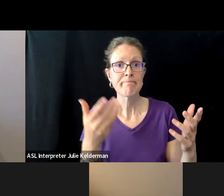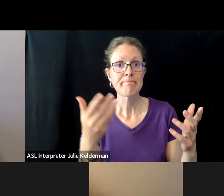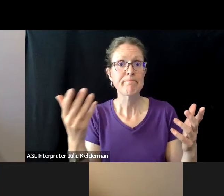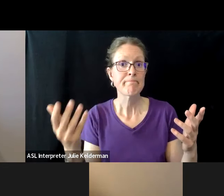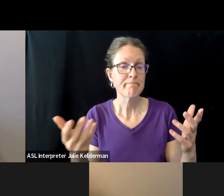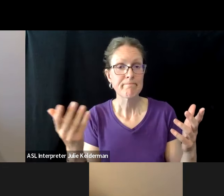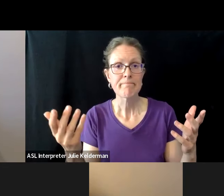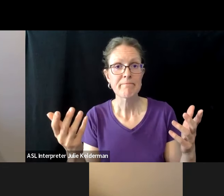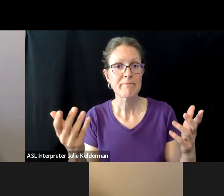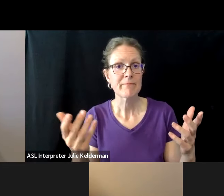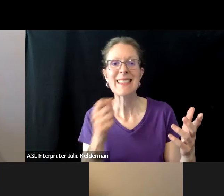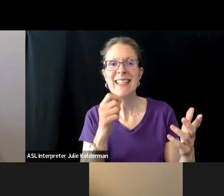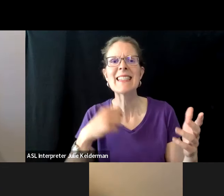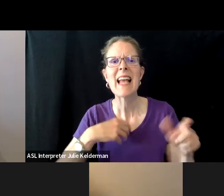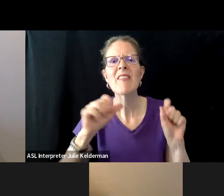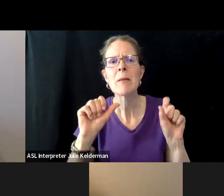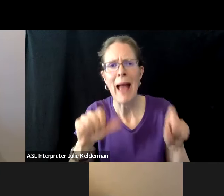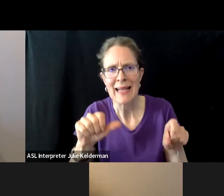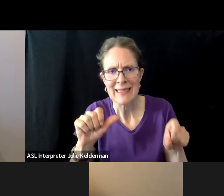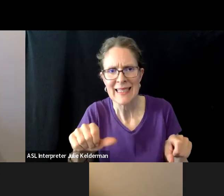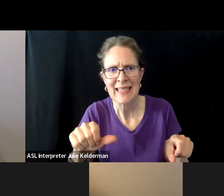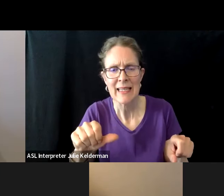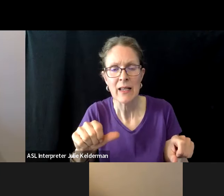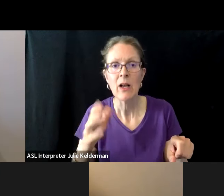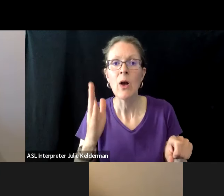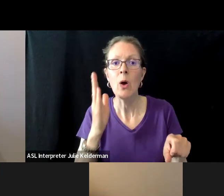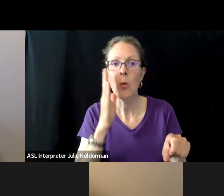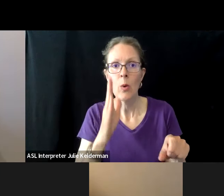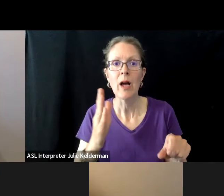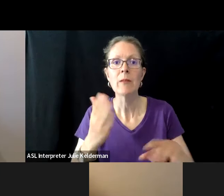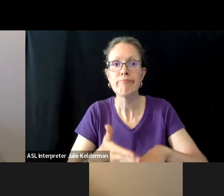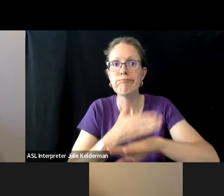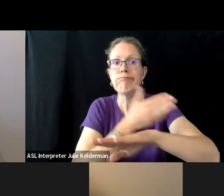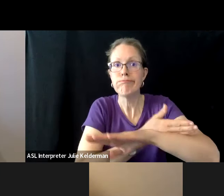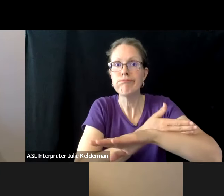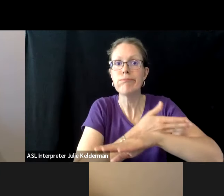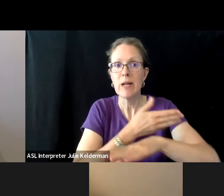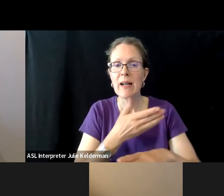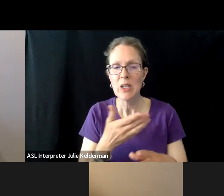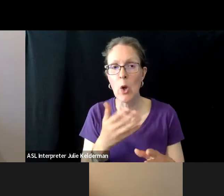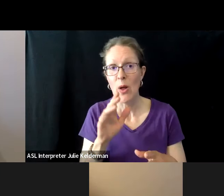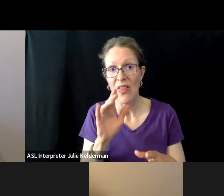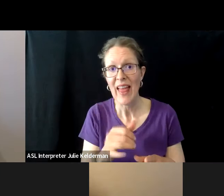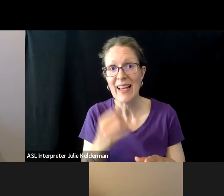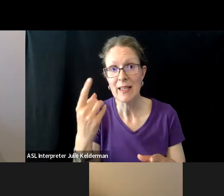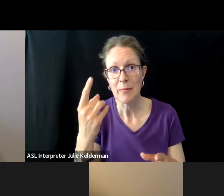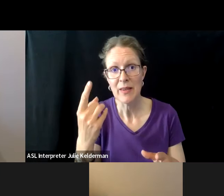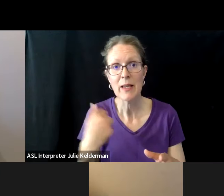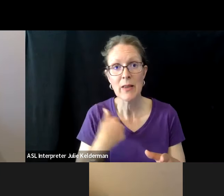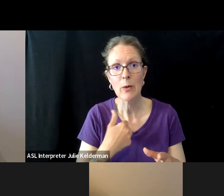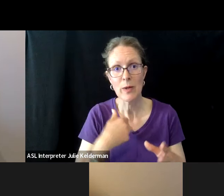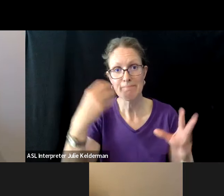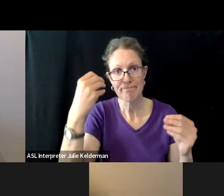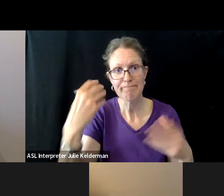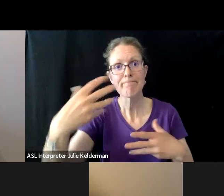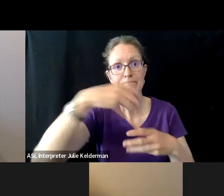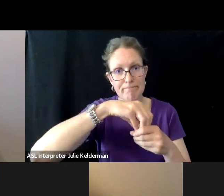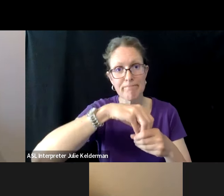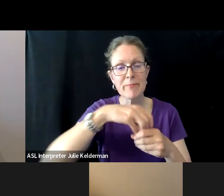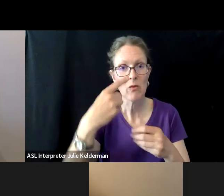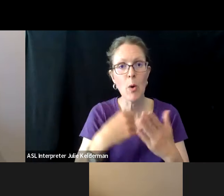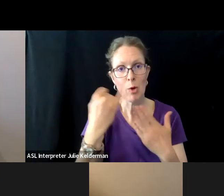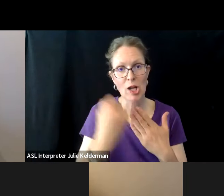doesn't have the capacity to handle a development would be addressed. So that is something that is taken into account, and it's part of the overall project.